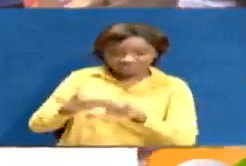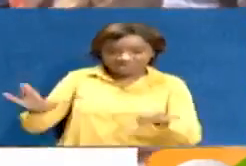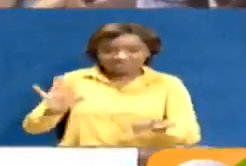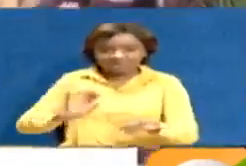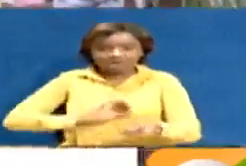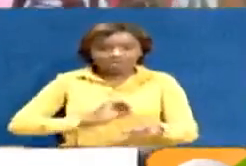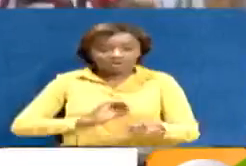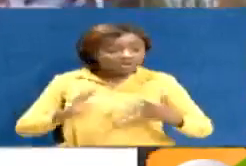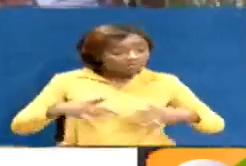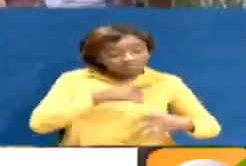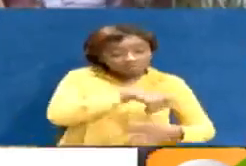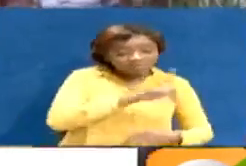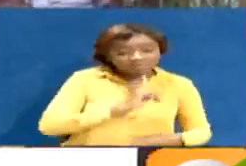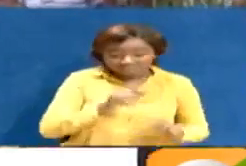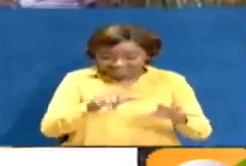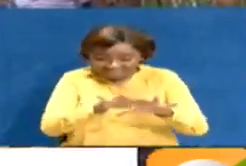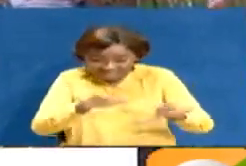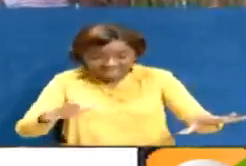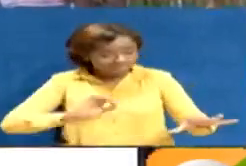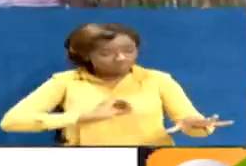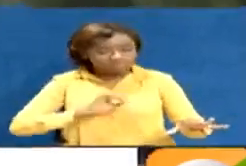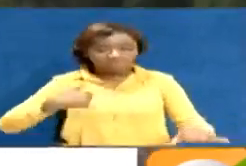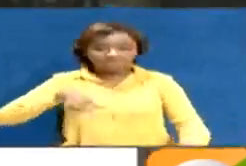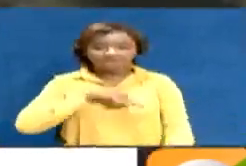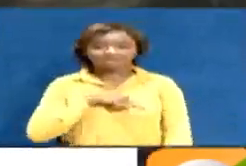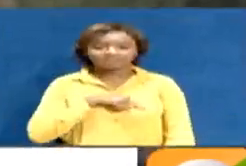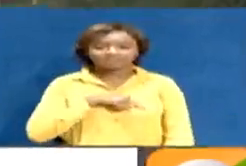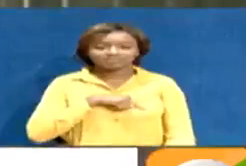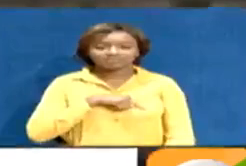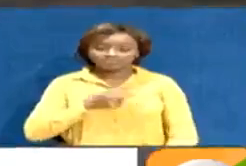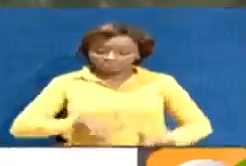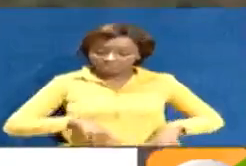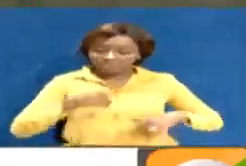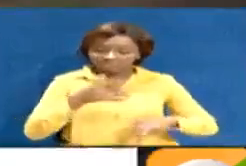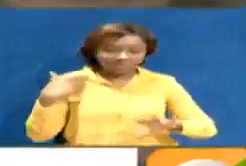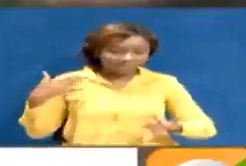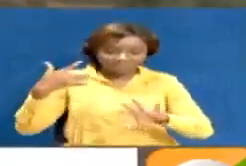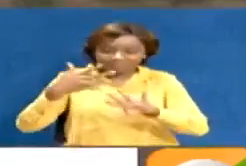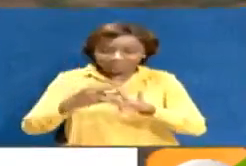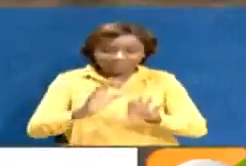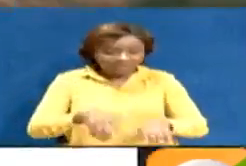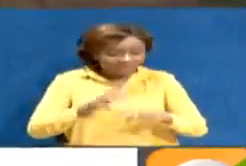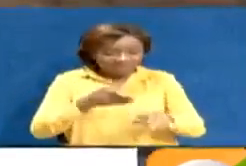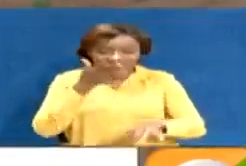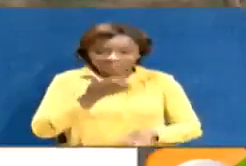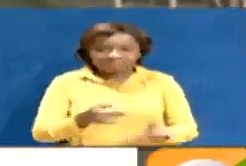claim ownership of the land near Masinga and Kiambere dams where they live and farm. Hassan Mugambi, Citizen TV.